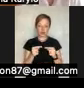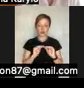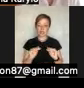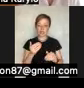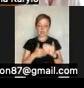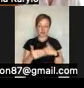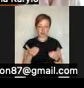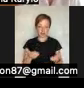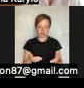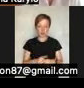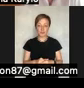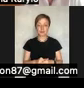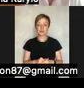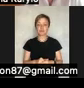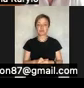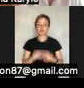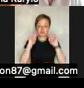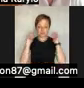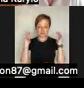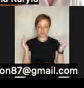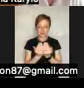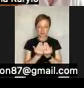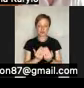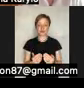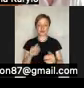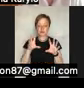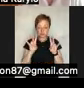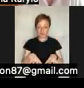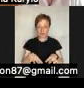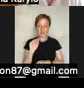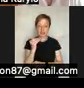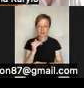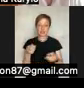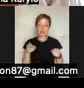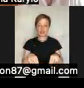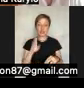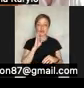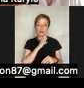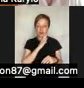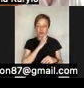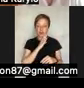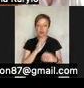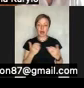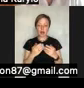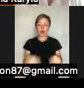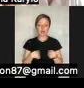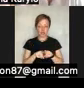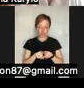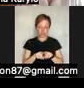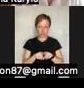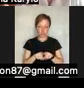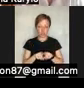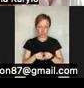ukraine mostly uh mothers are the primary caregivers for children and children with disabilities in particular